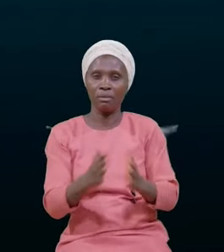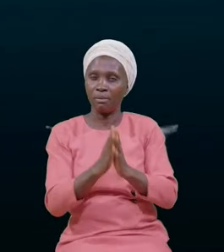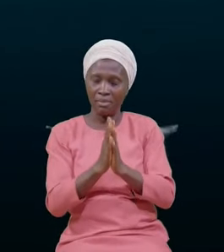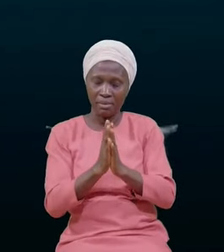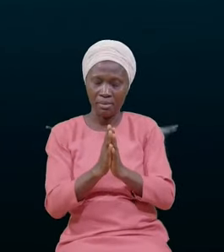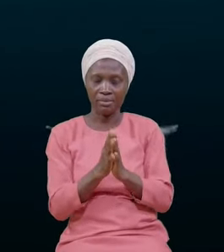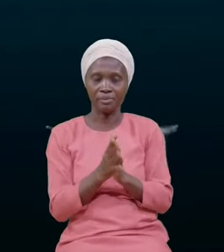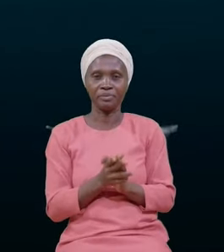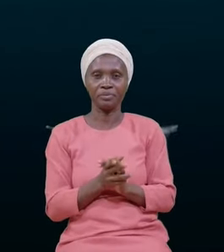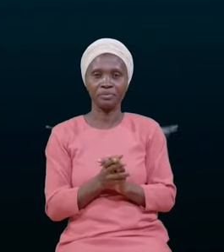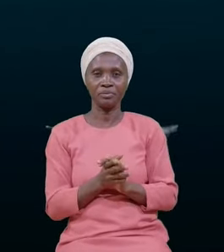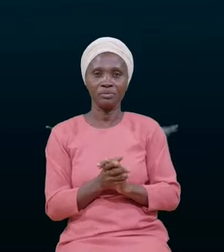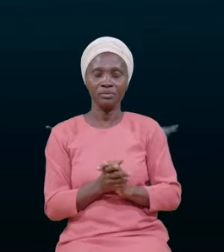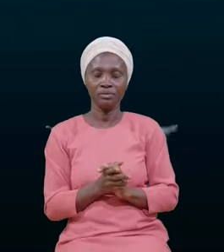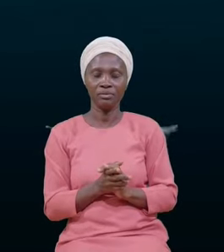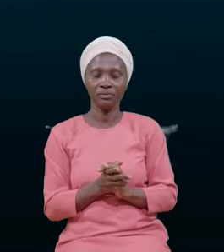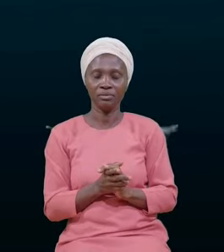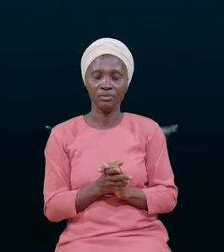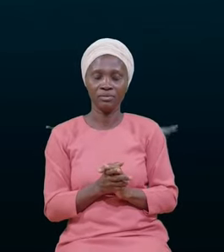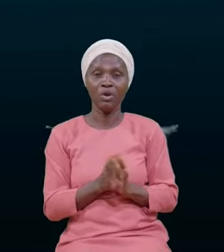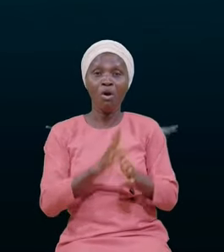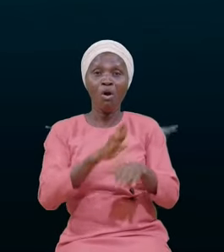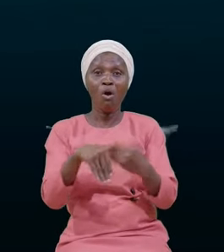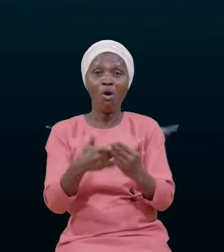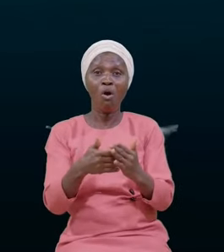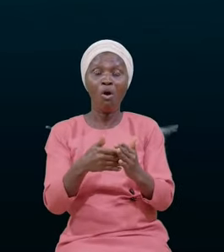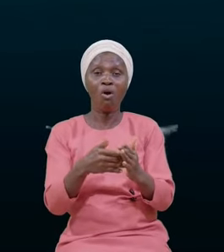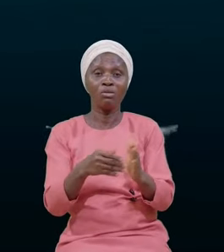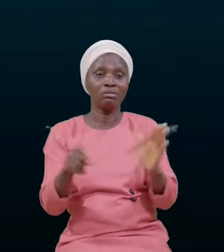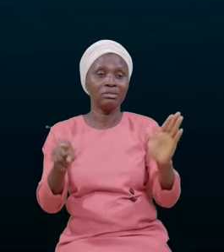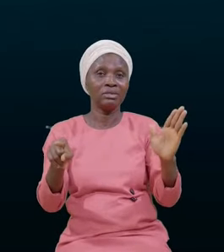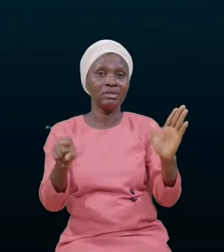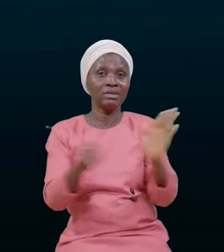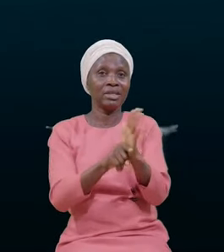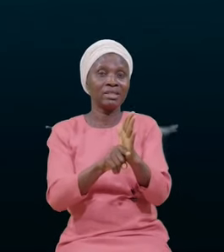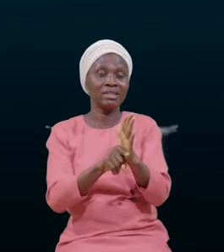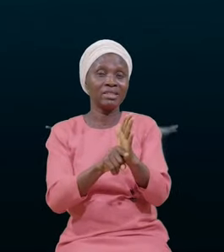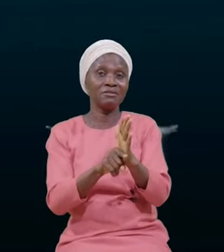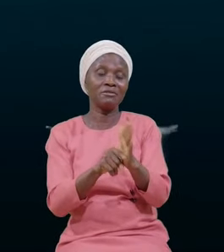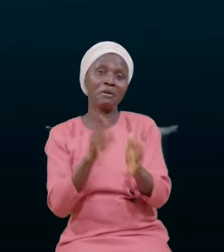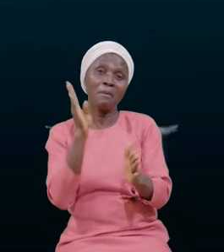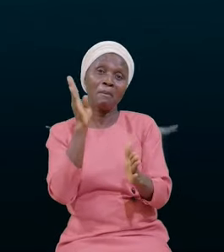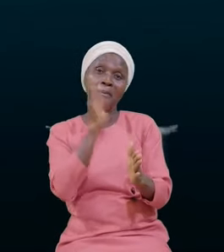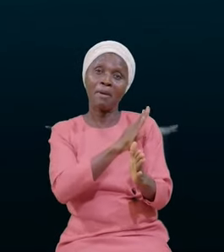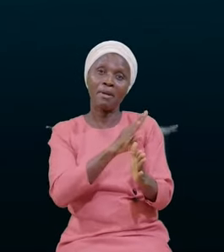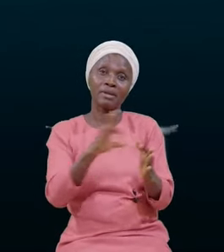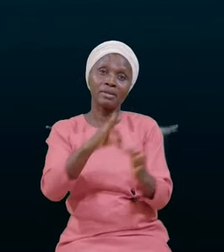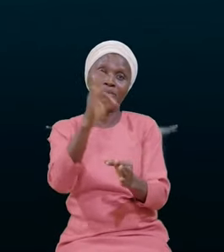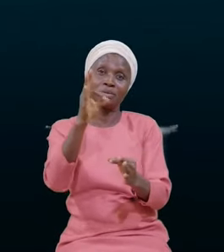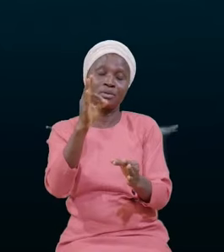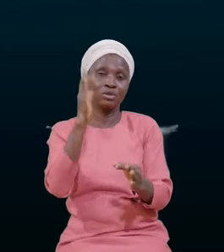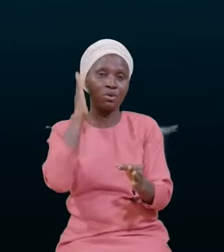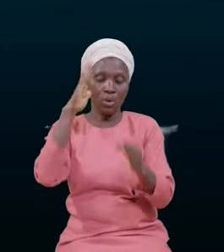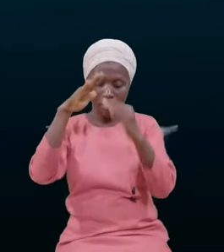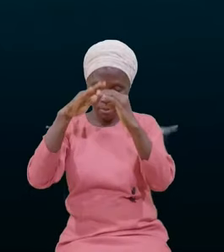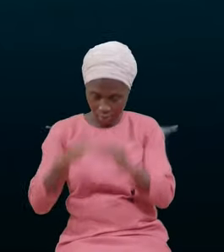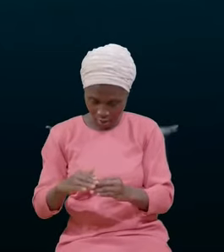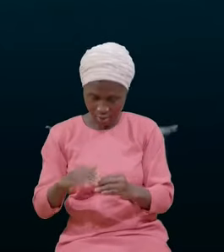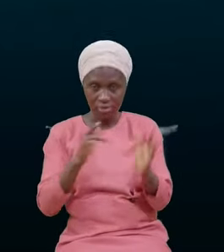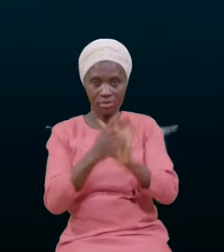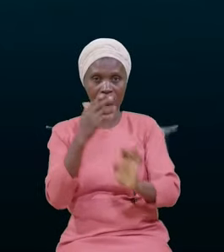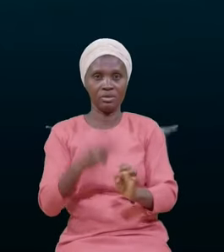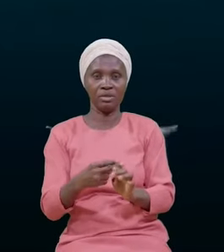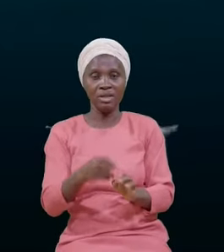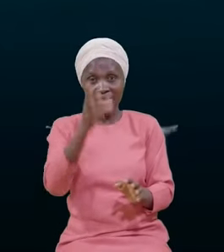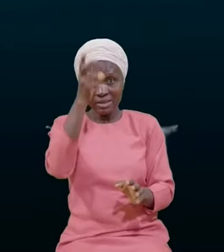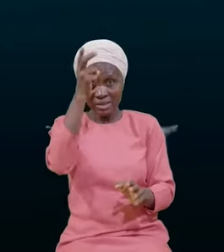here all negative forces will bow satanic activities will bow we pray that this pres of